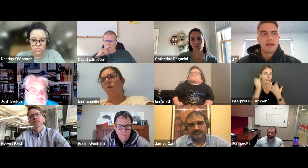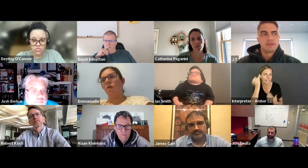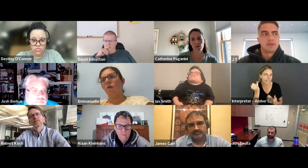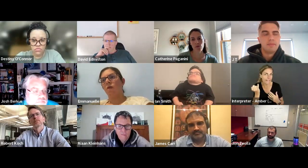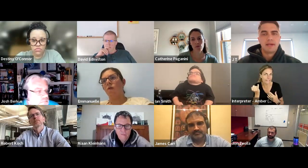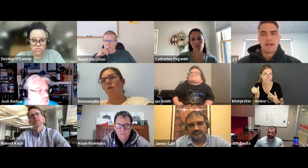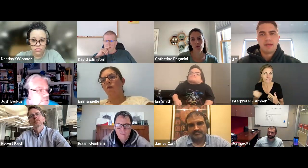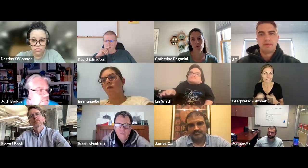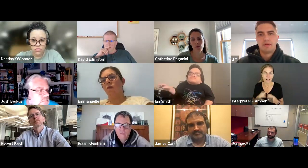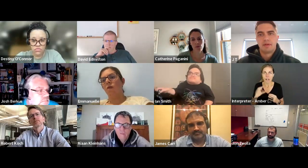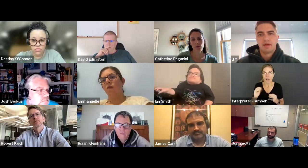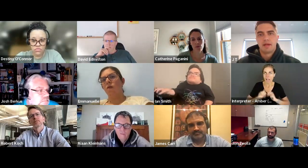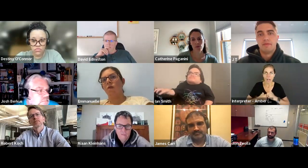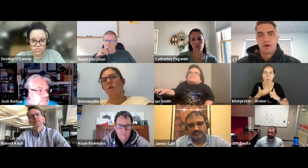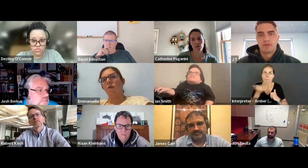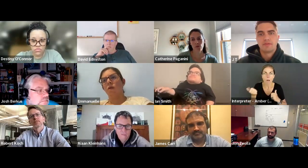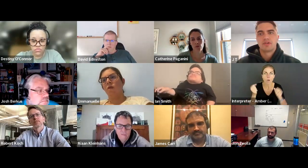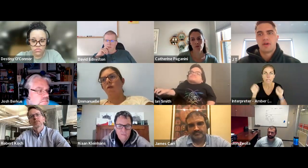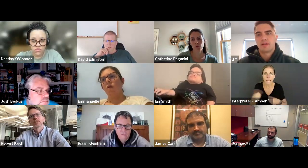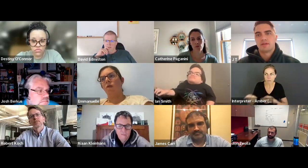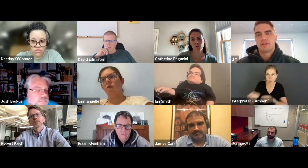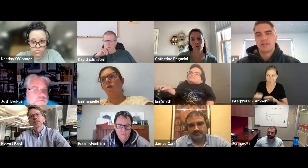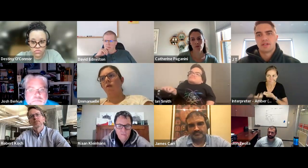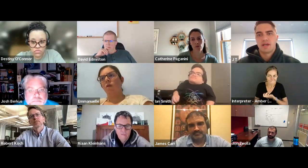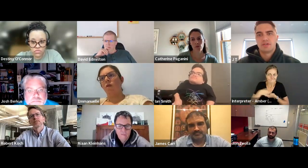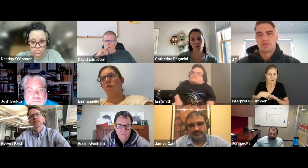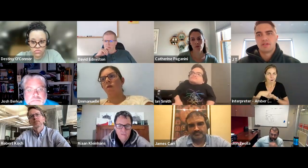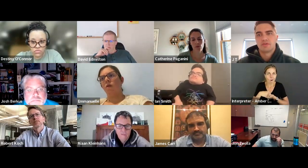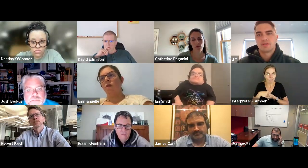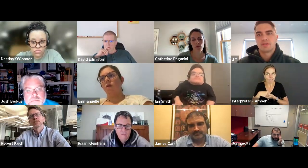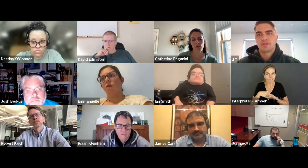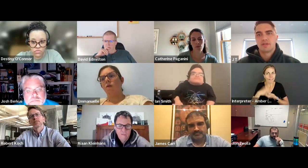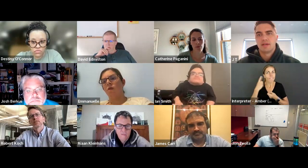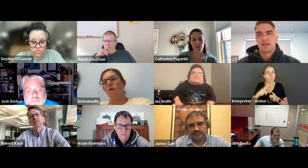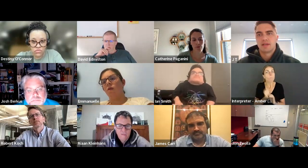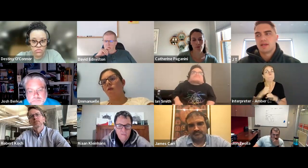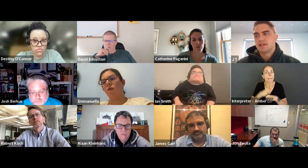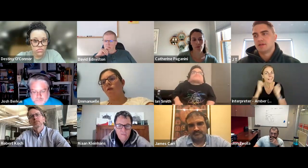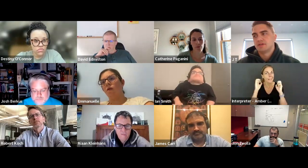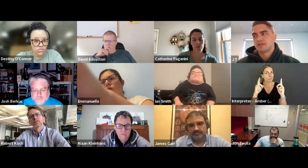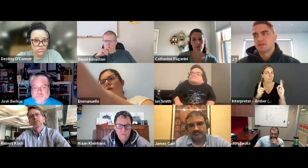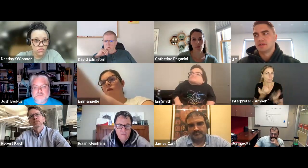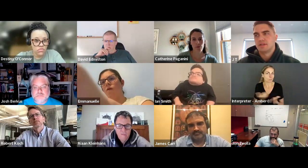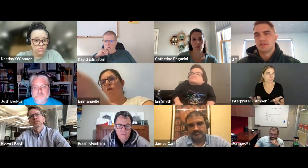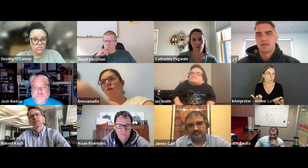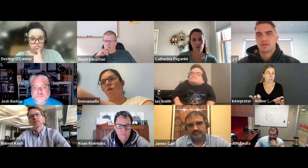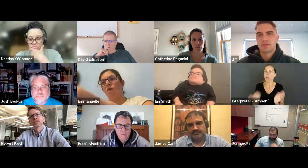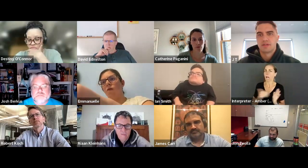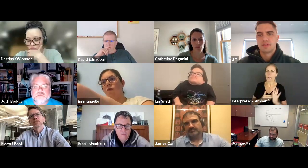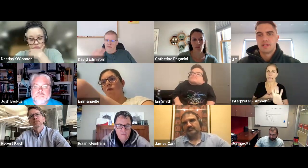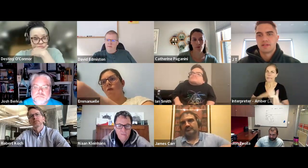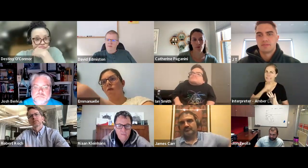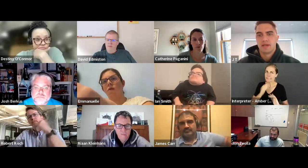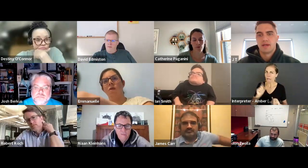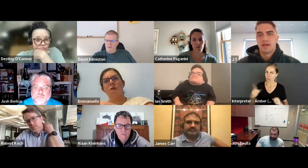What ways can we better get people involved in creating the educational resources? And again, telling not just the technical